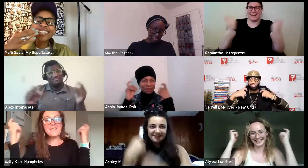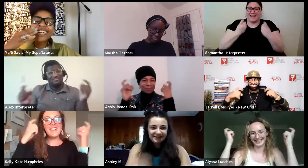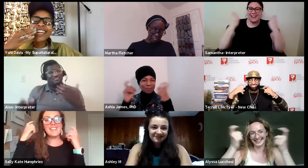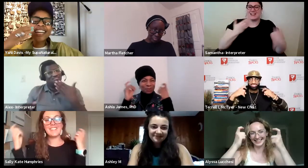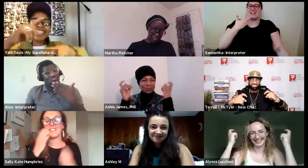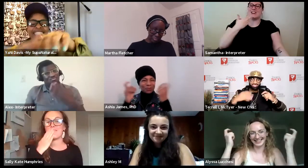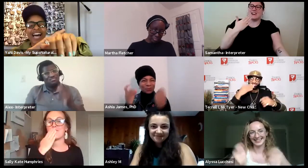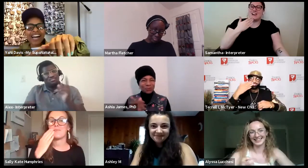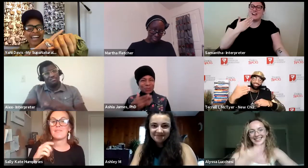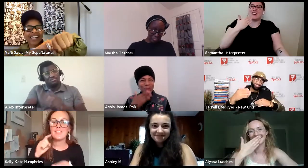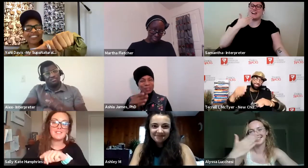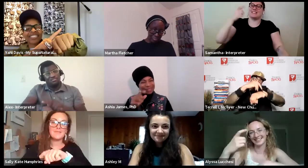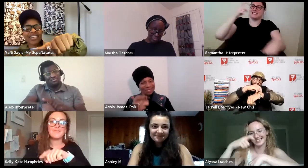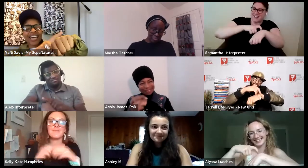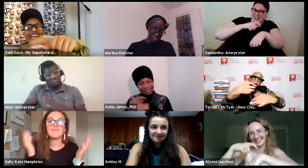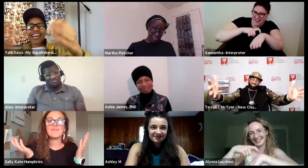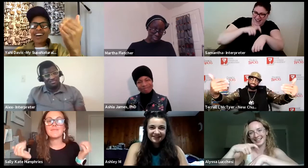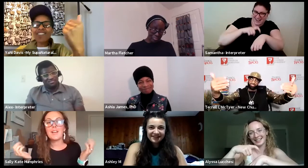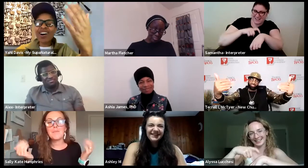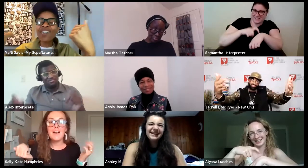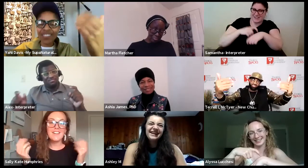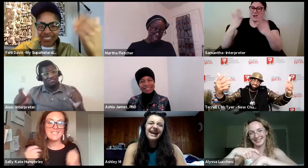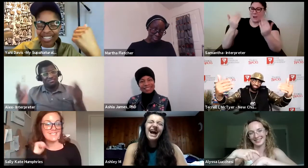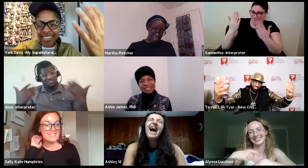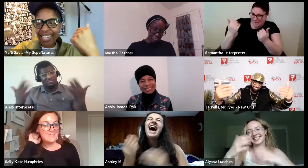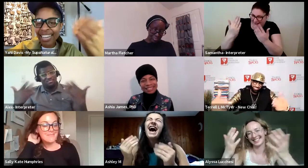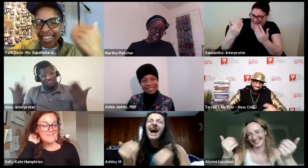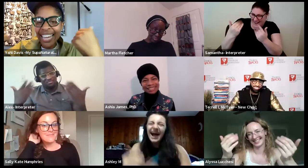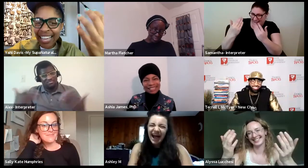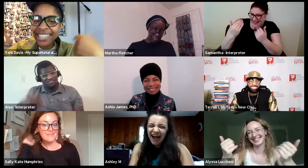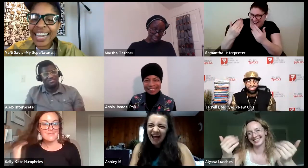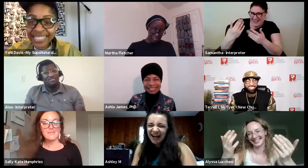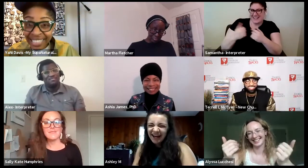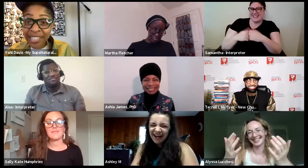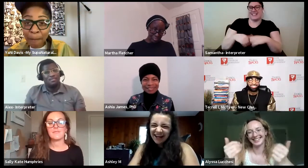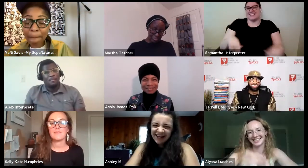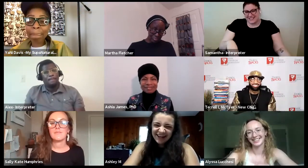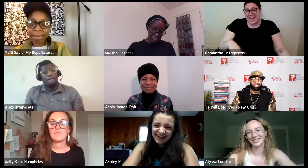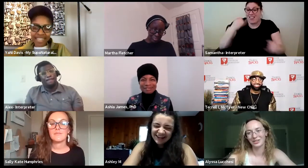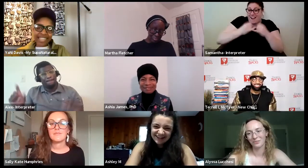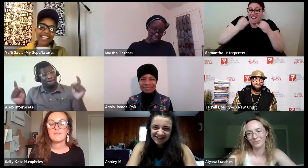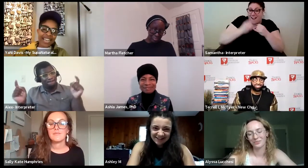good times. Come on. And lastly,